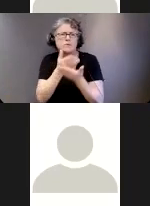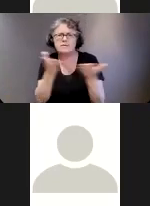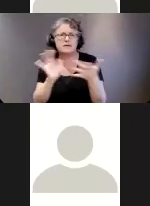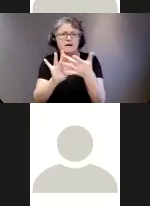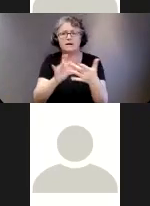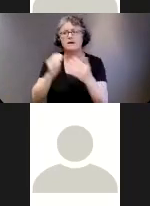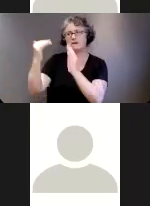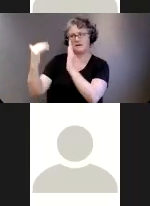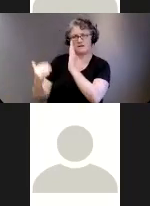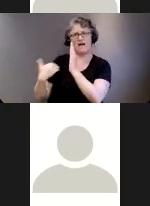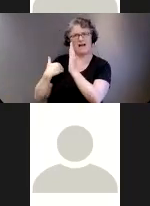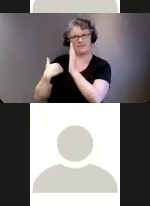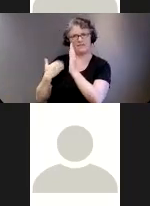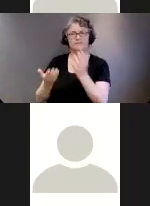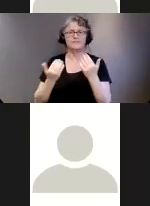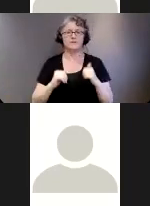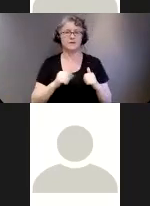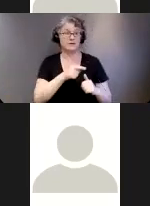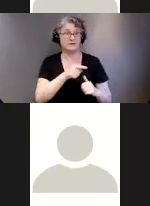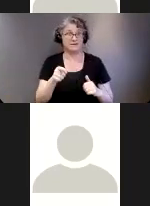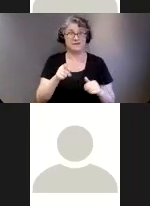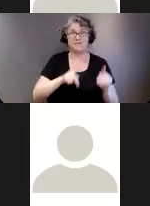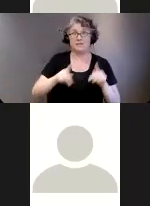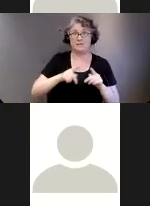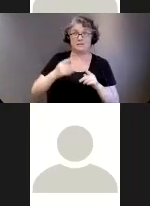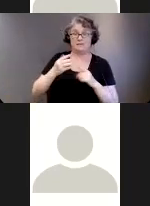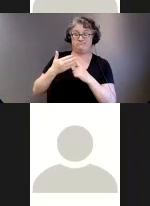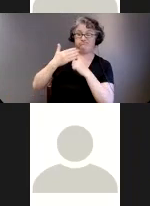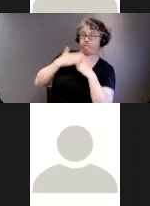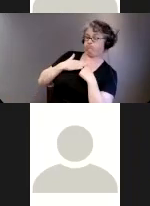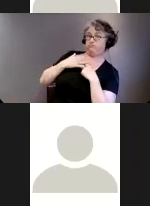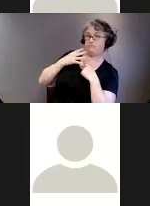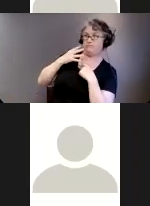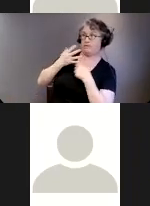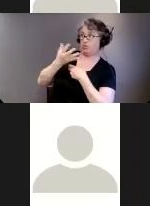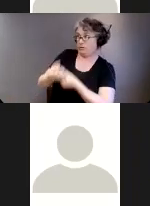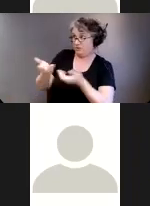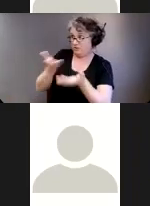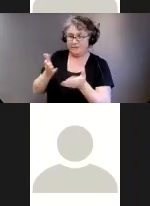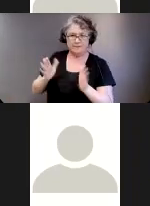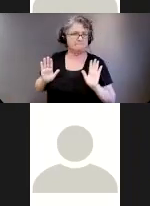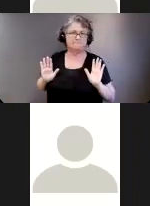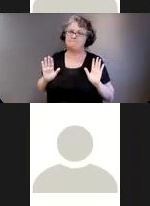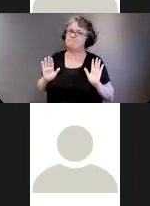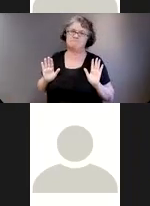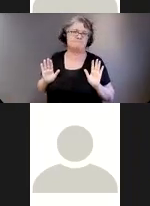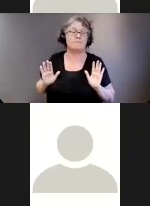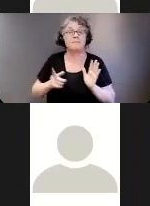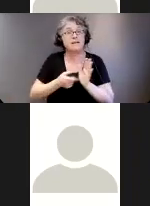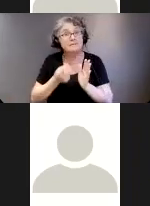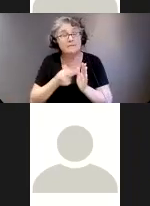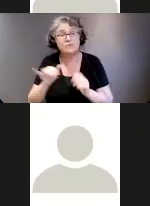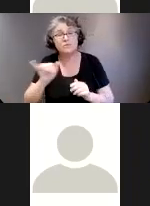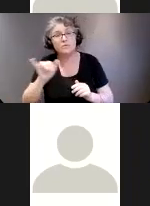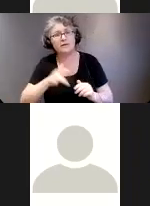that distrust of services, and sometimes that distrust is based on what they feel that,